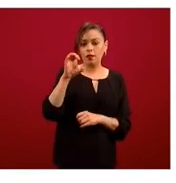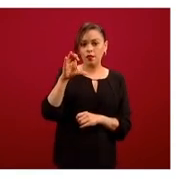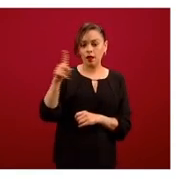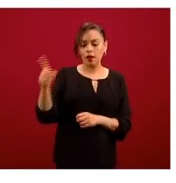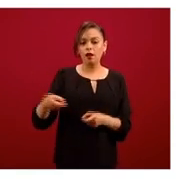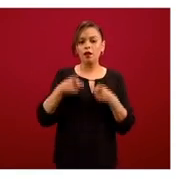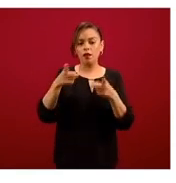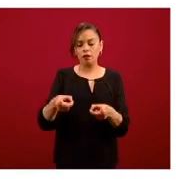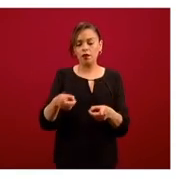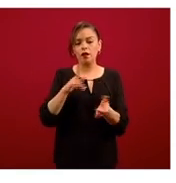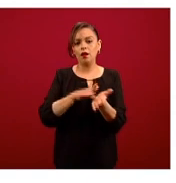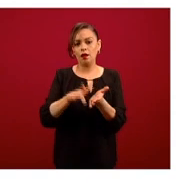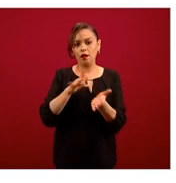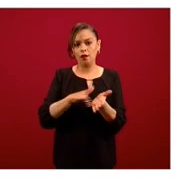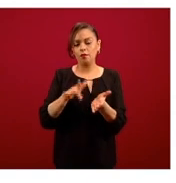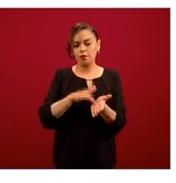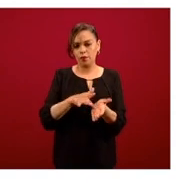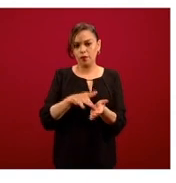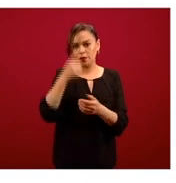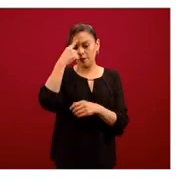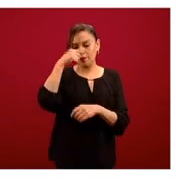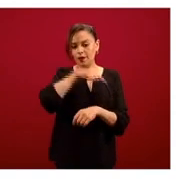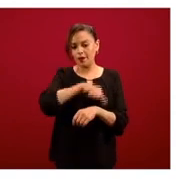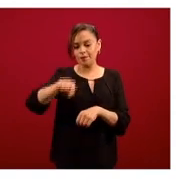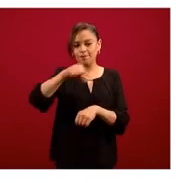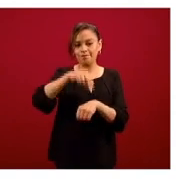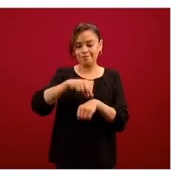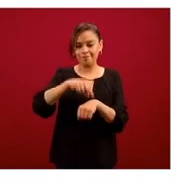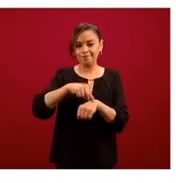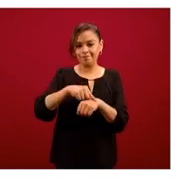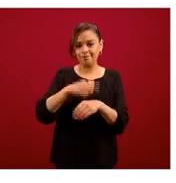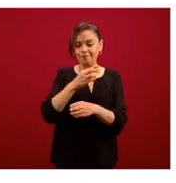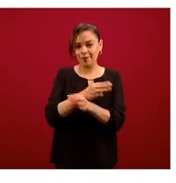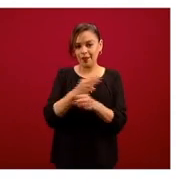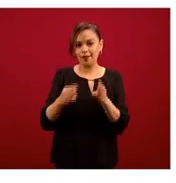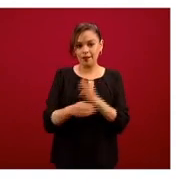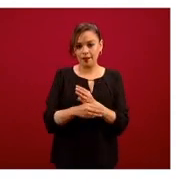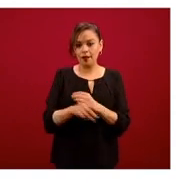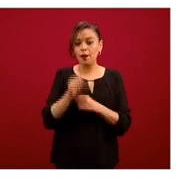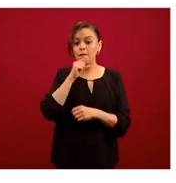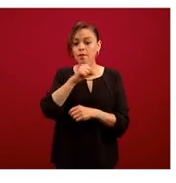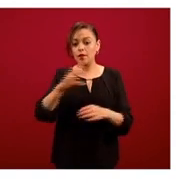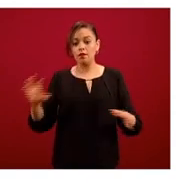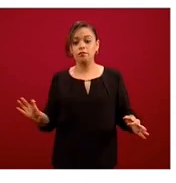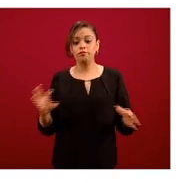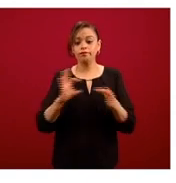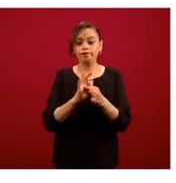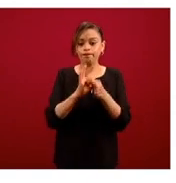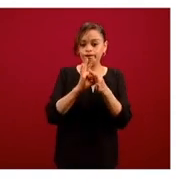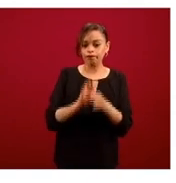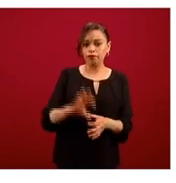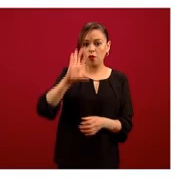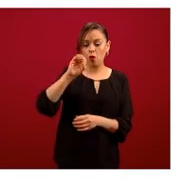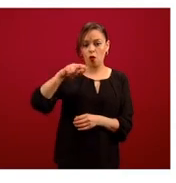is going to be working on this, and they're going to be working not for profit.